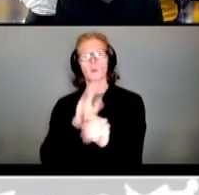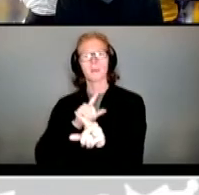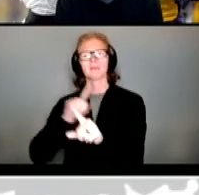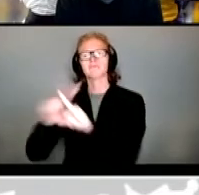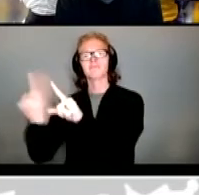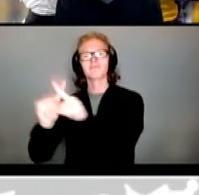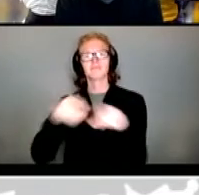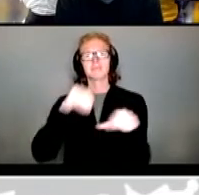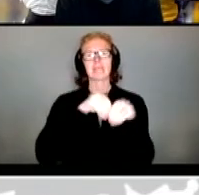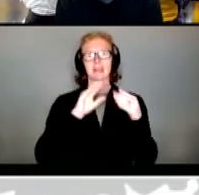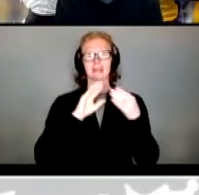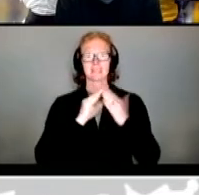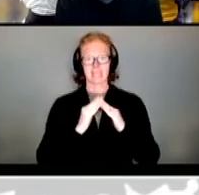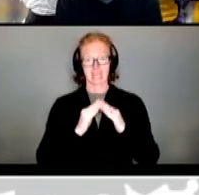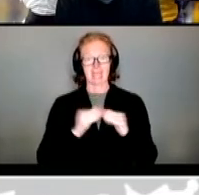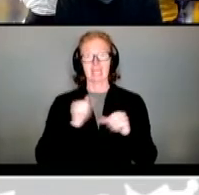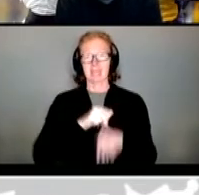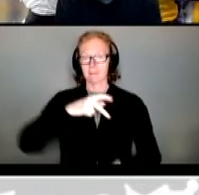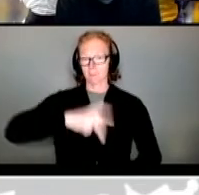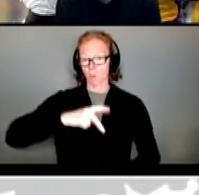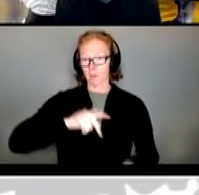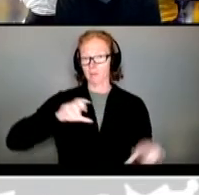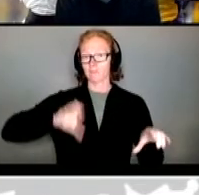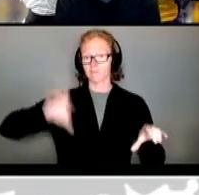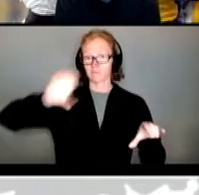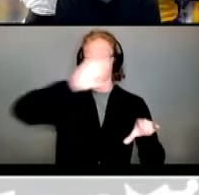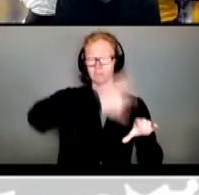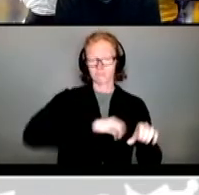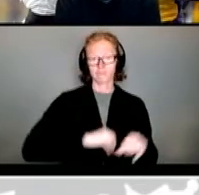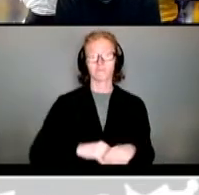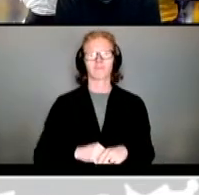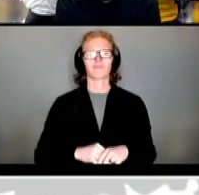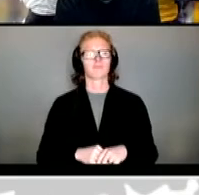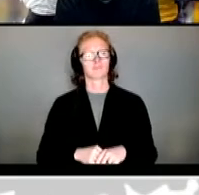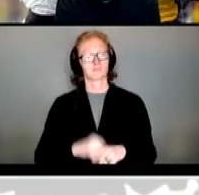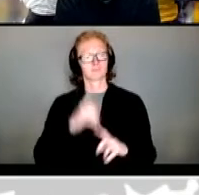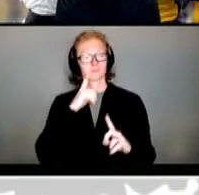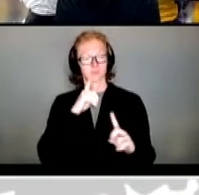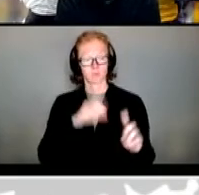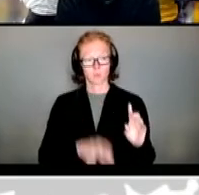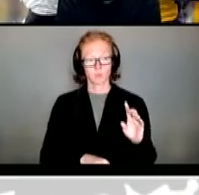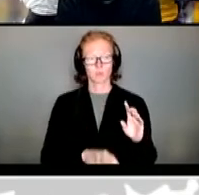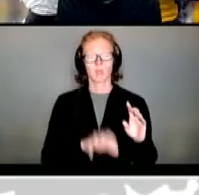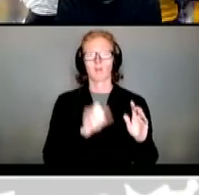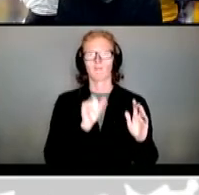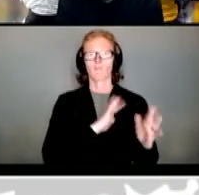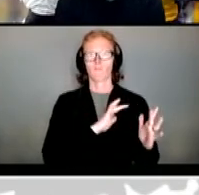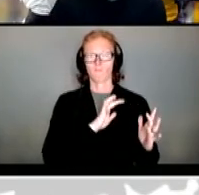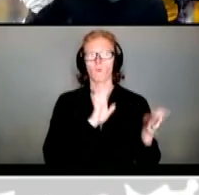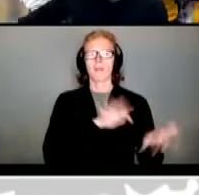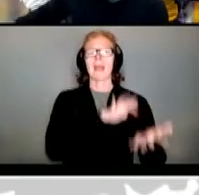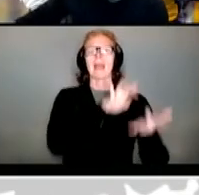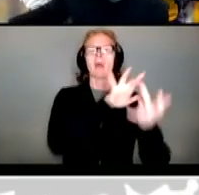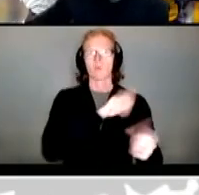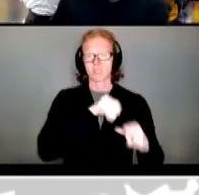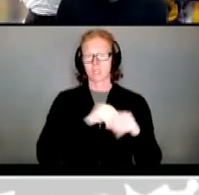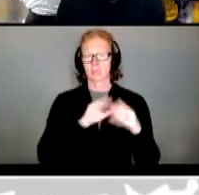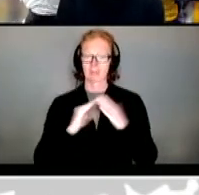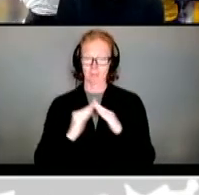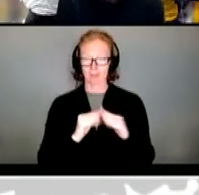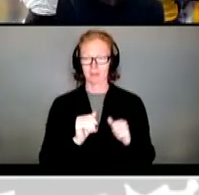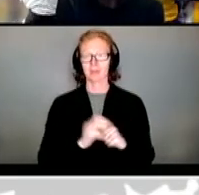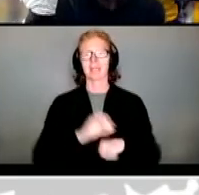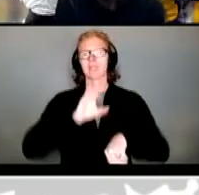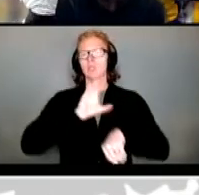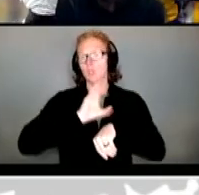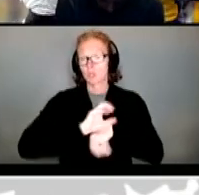city that were specifically targeted for the outreach that they did in the community, right? So we had them at churches,